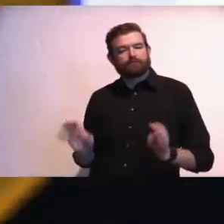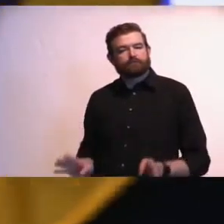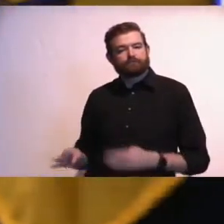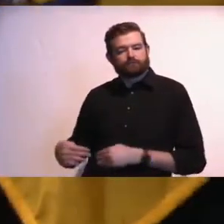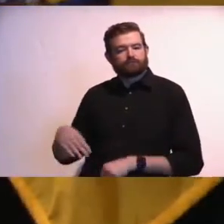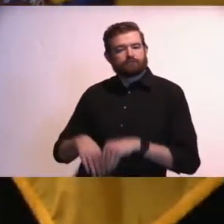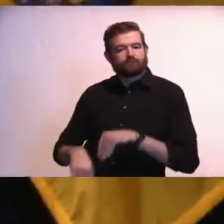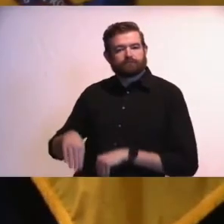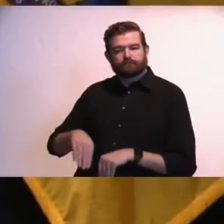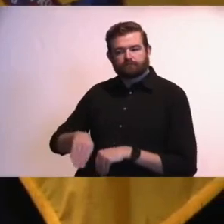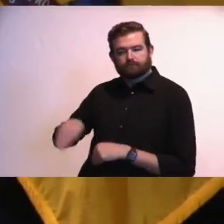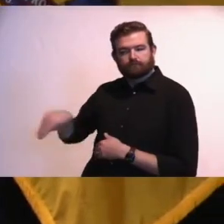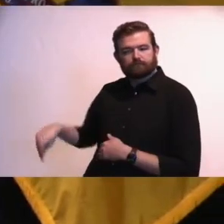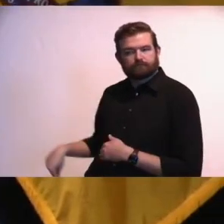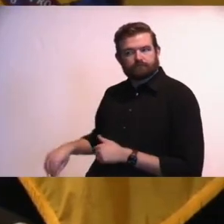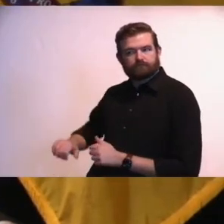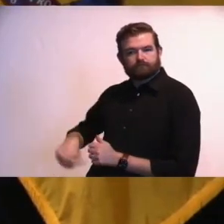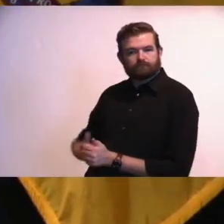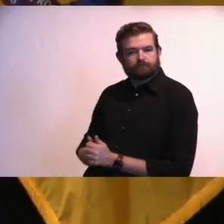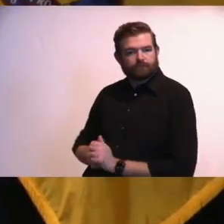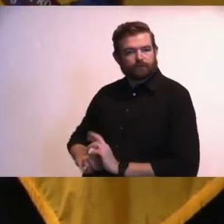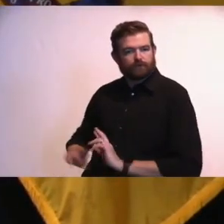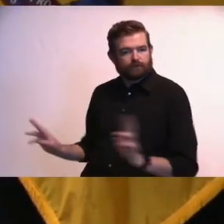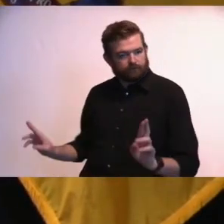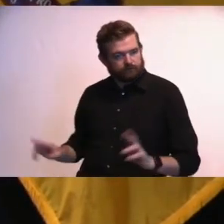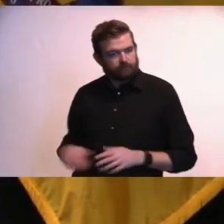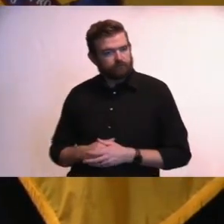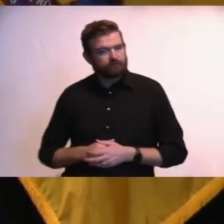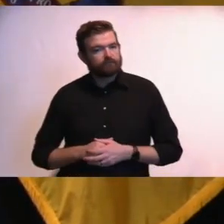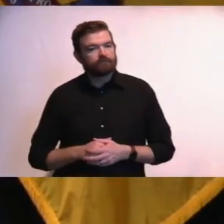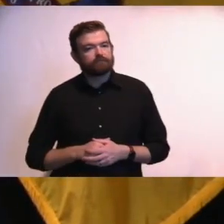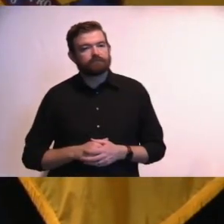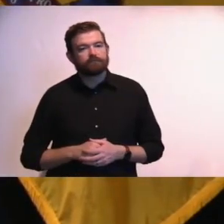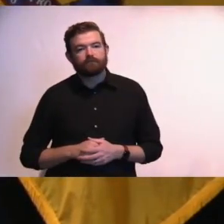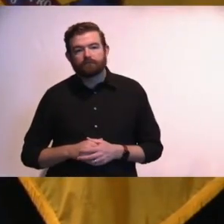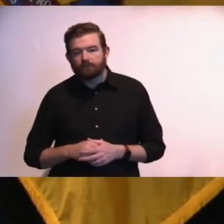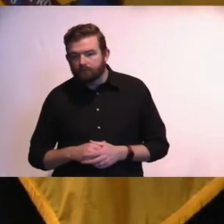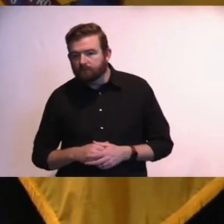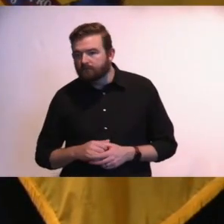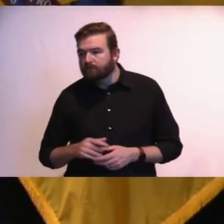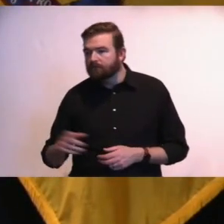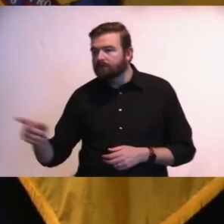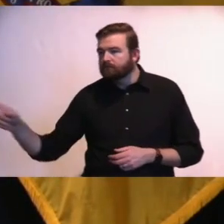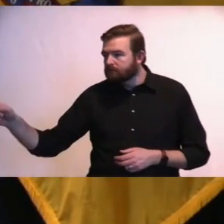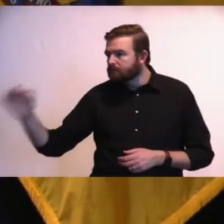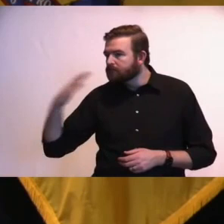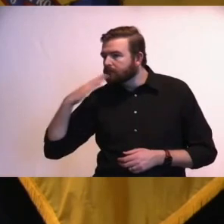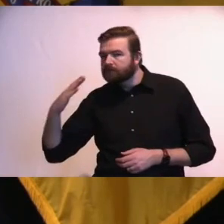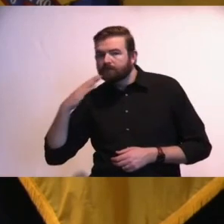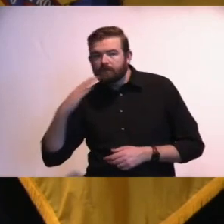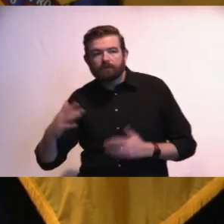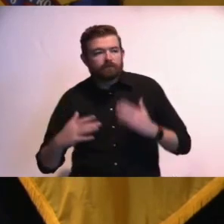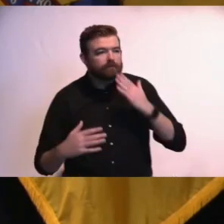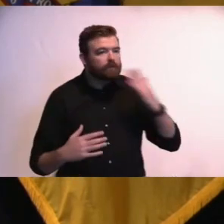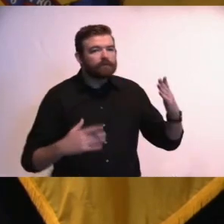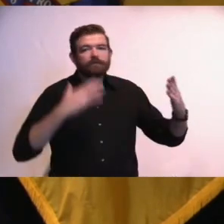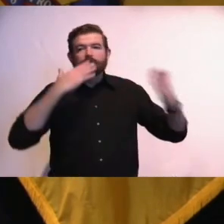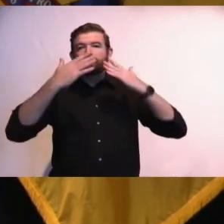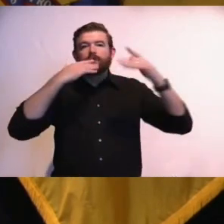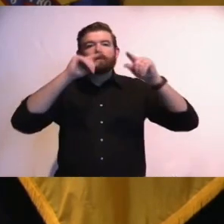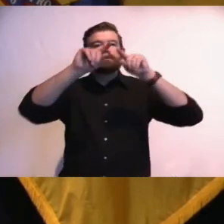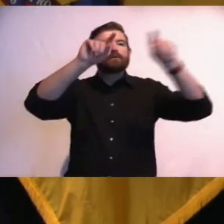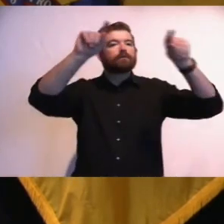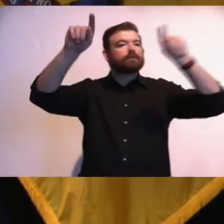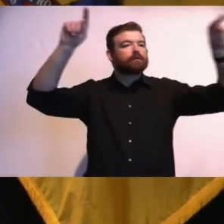that. Judy, Tina, Pat, Alex, Paramel, Ruth, everybody. Again, thank you by